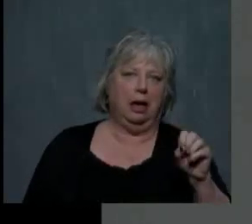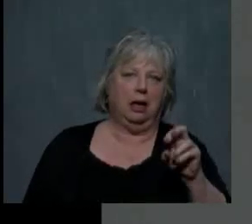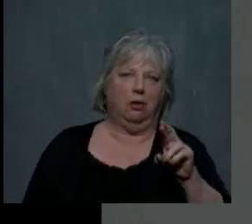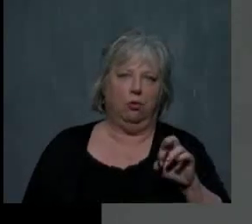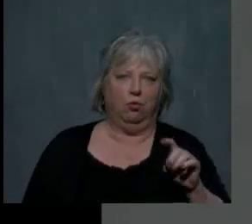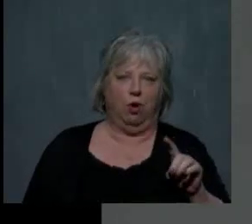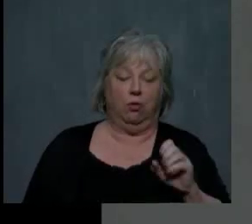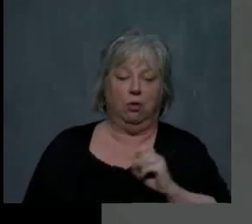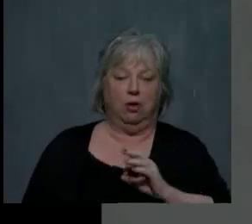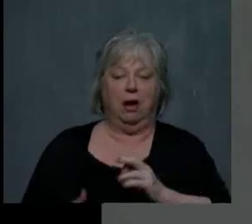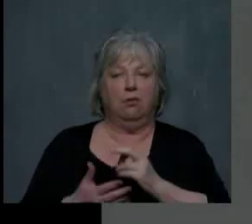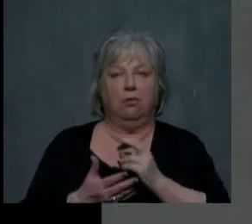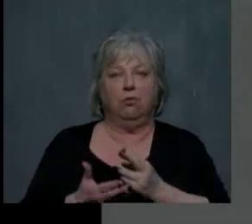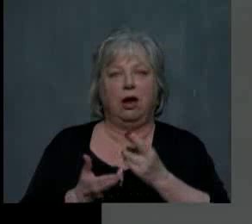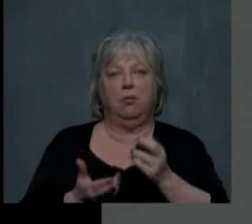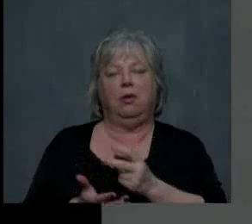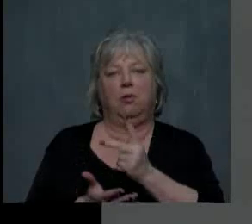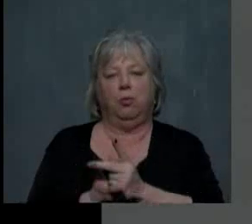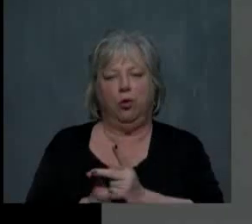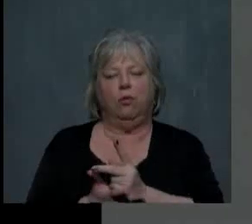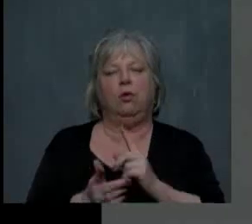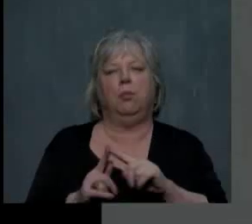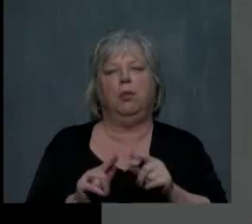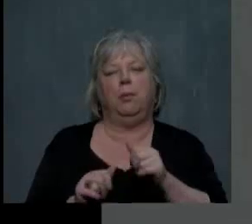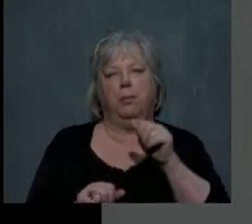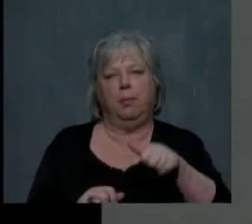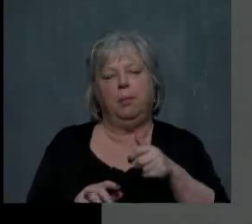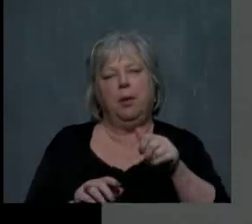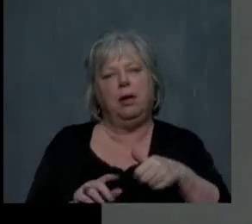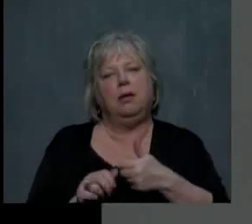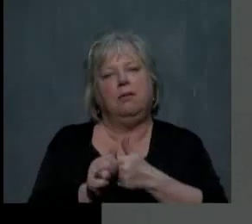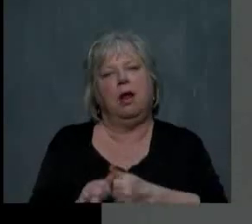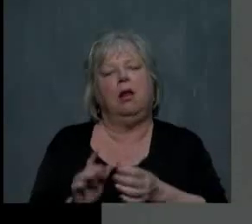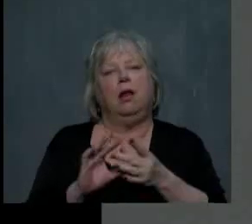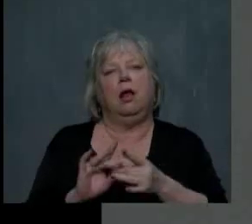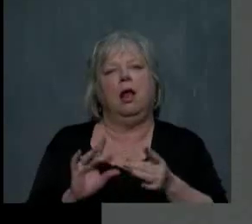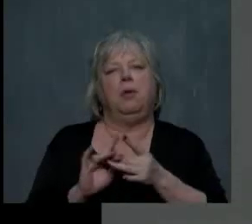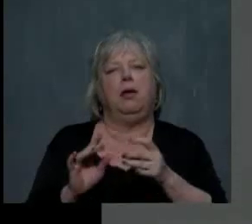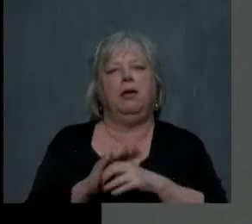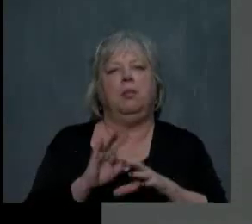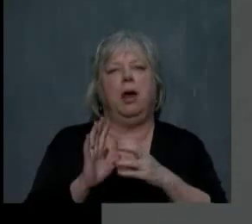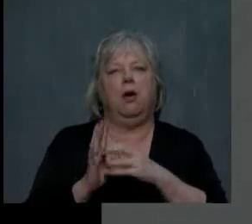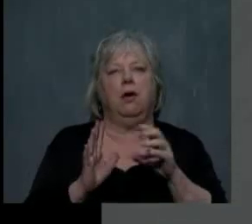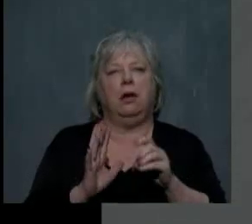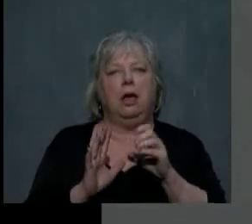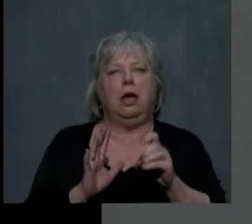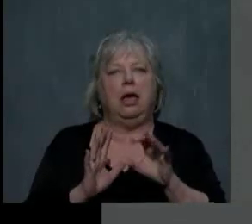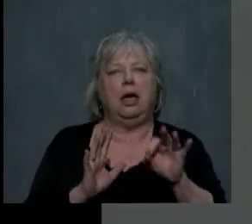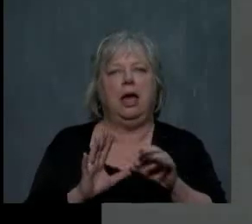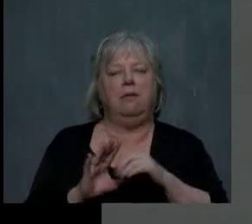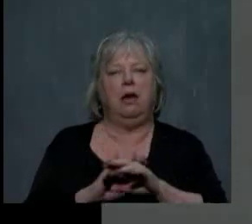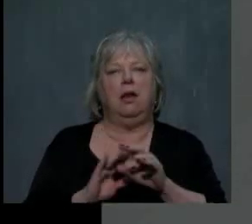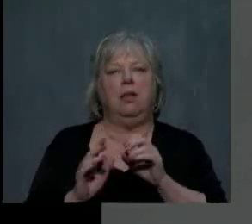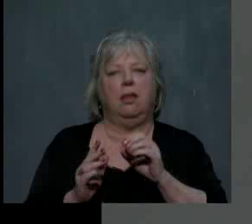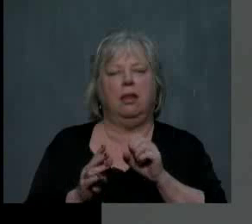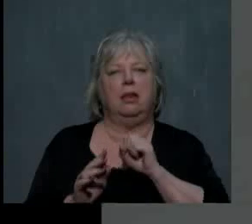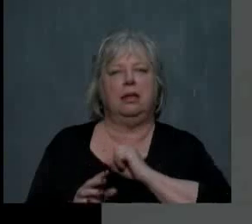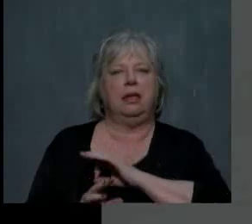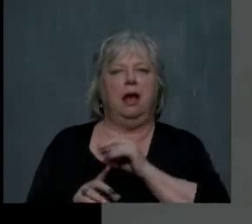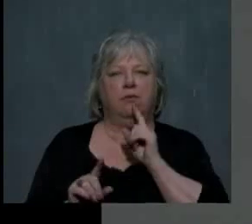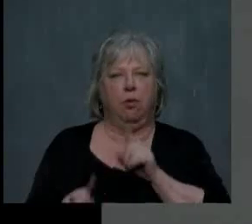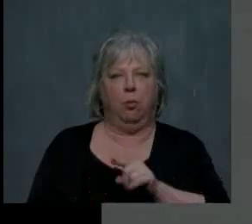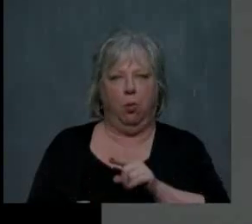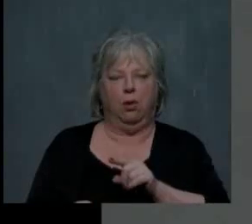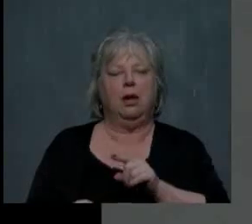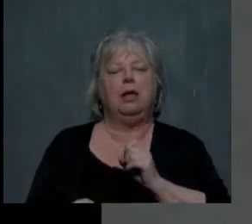recommends approval of the request, subject to compliance with the comments and conditions as outlined in paragraphs D, E, and F of the agenda staff report. Staff